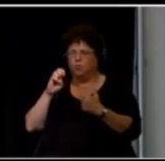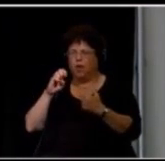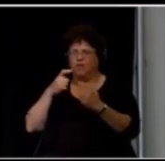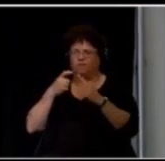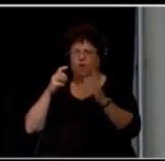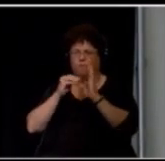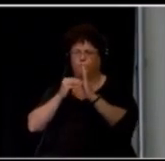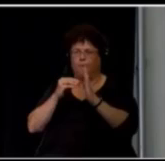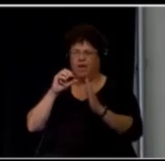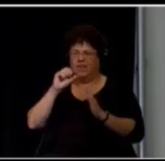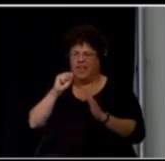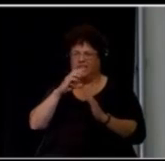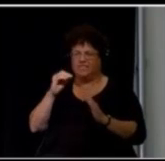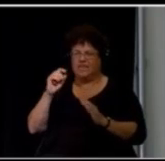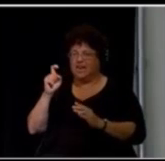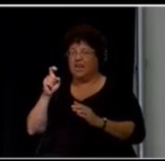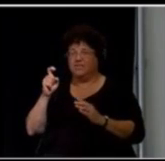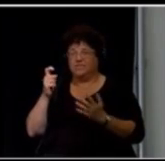because